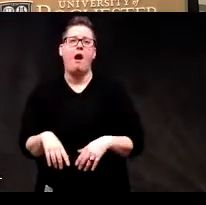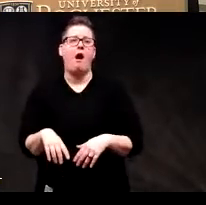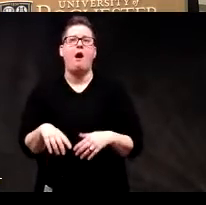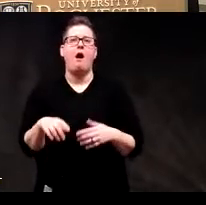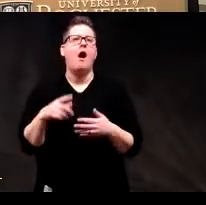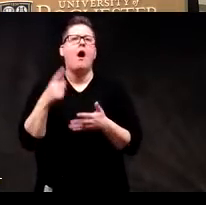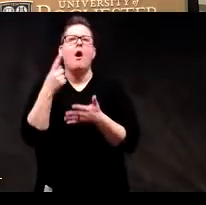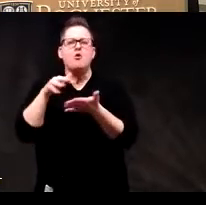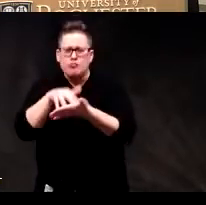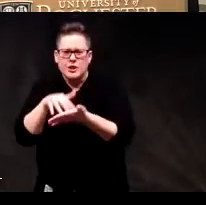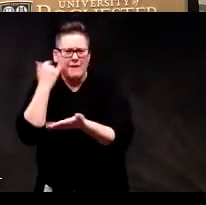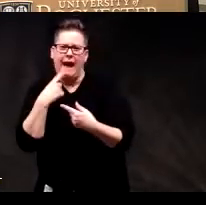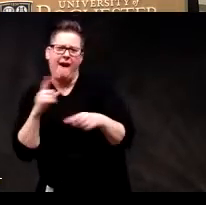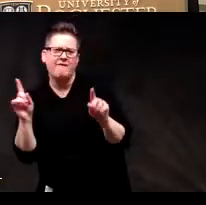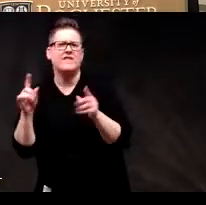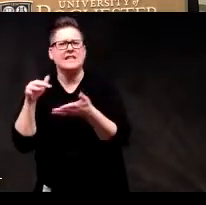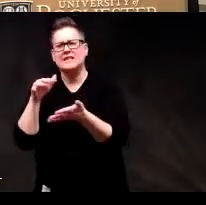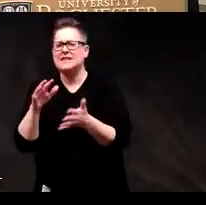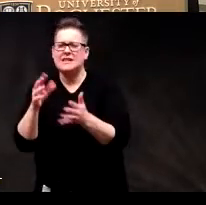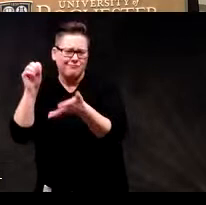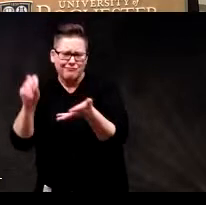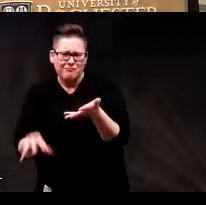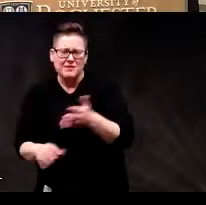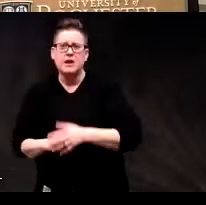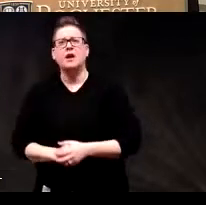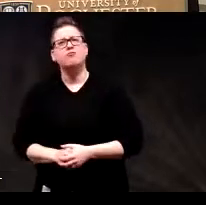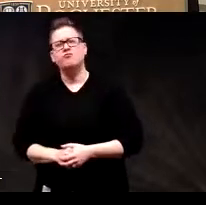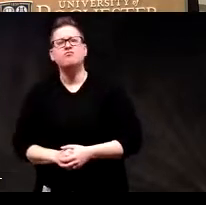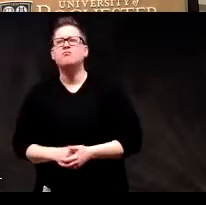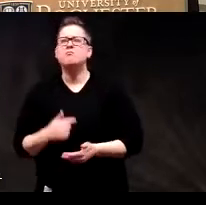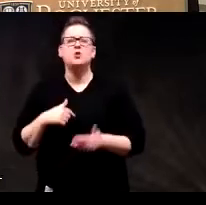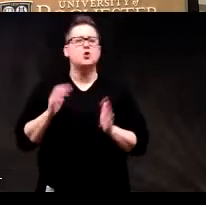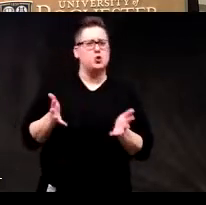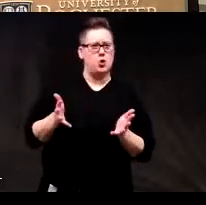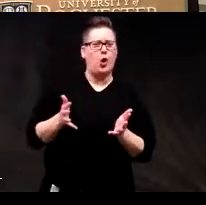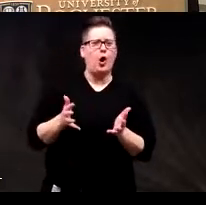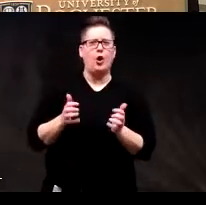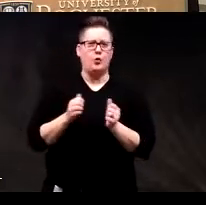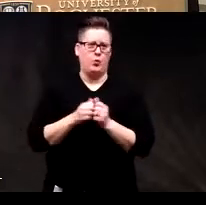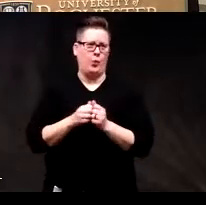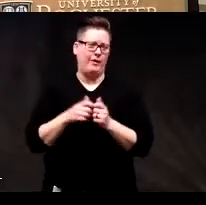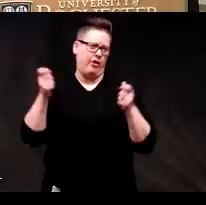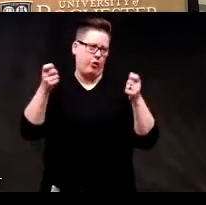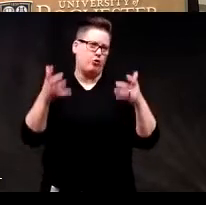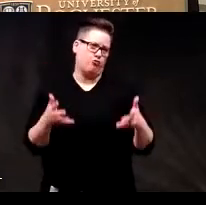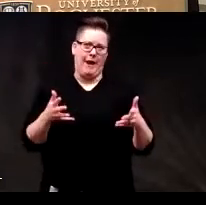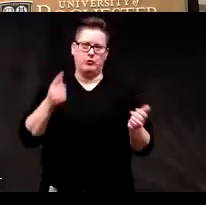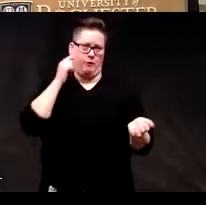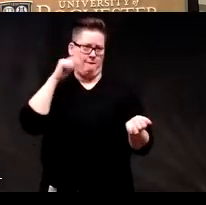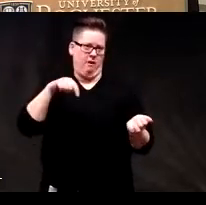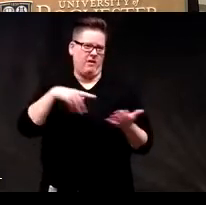efficacy studies and so on and so forth. So in speaking with the director of